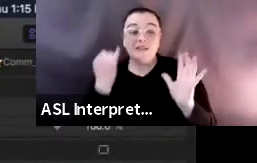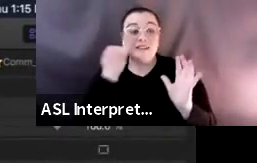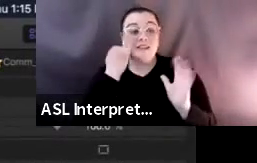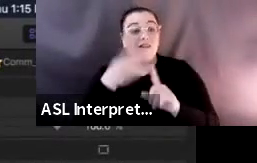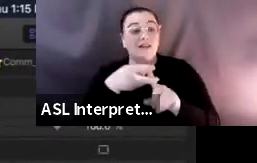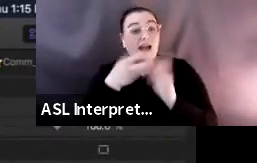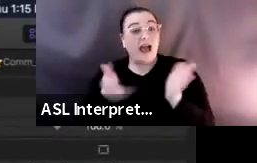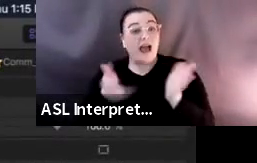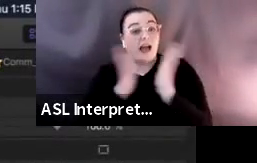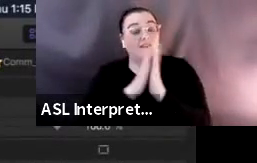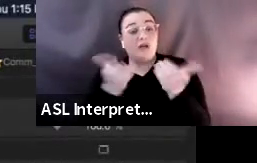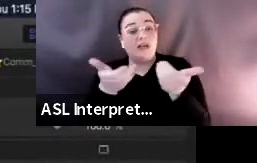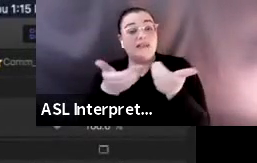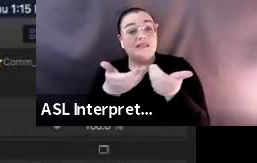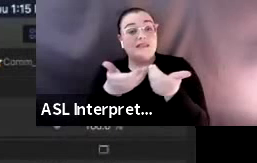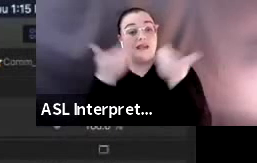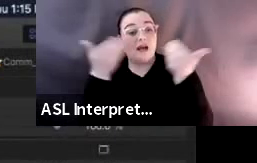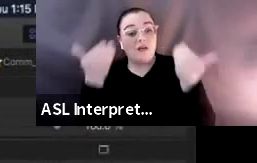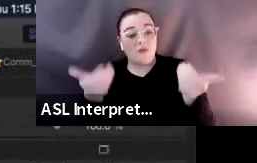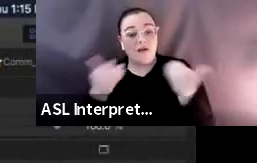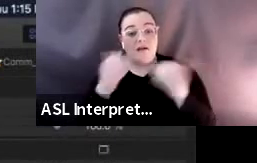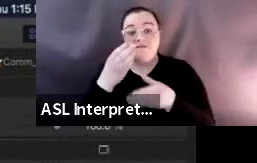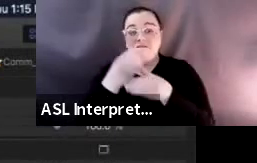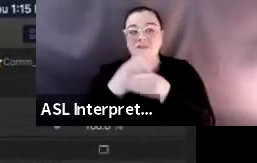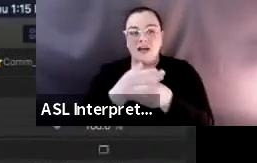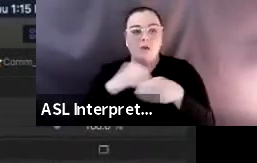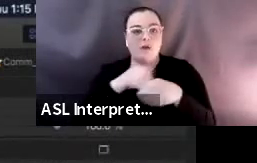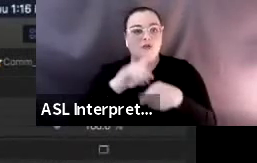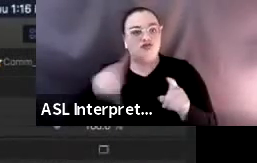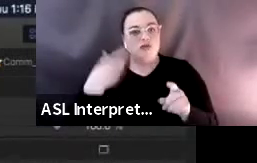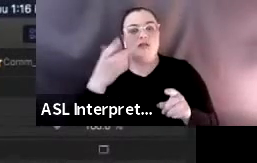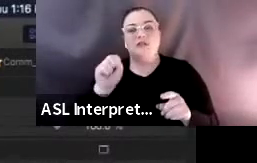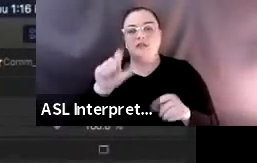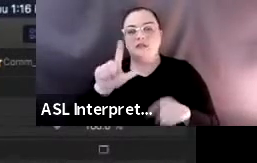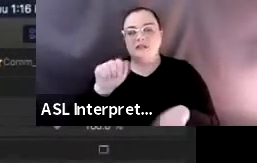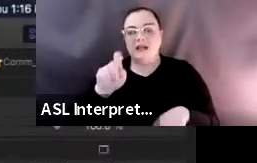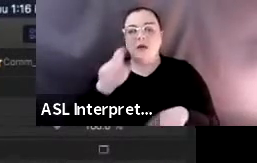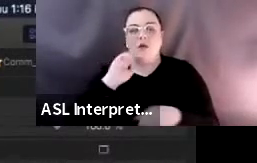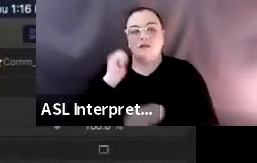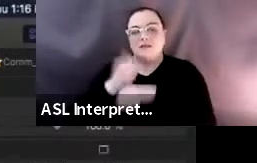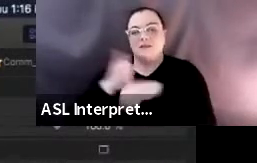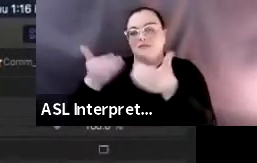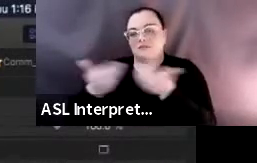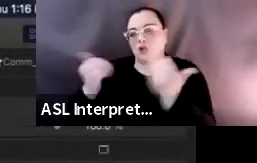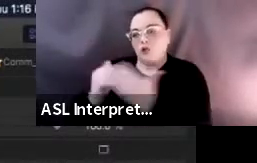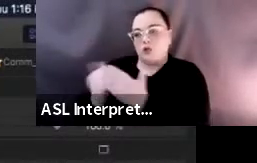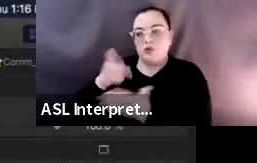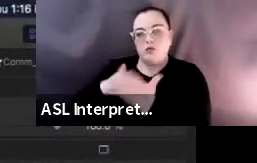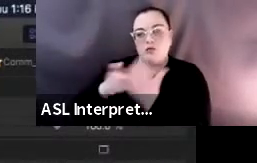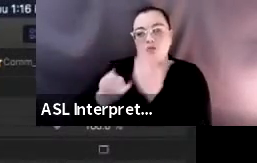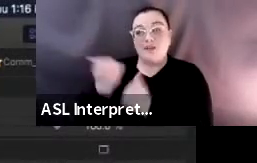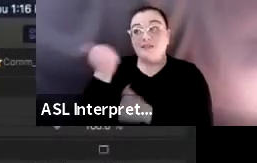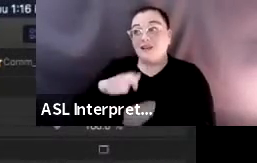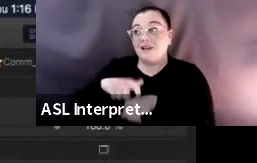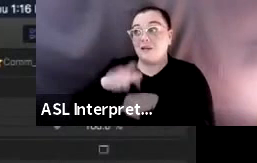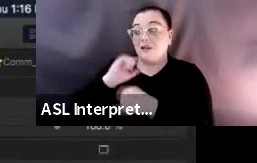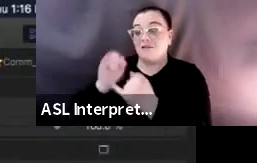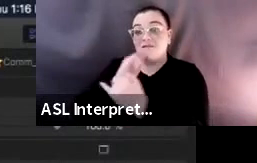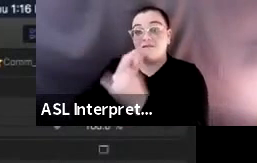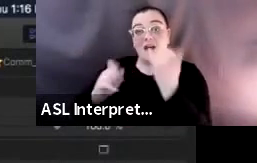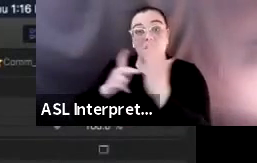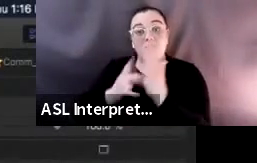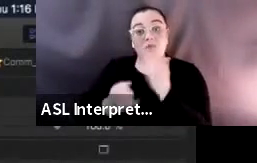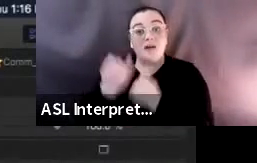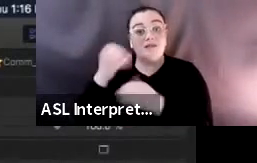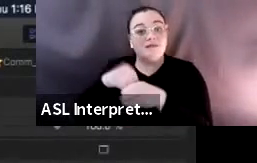a separate file with just the slate, we would have to do a new project, right? Since anytime there's a final project that's a separate